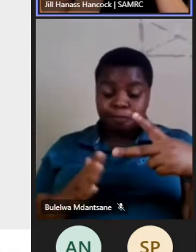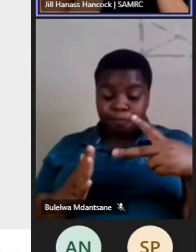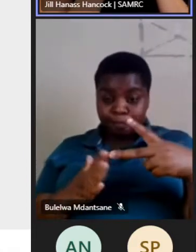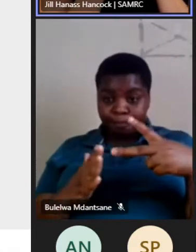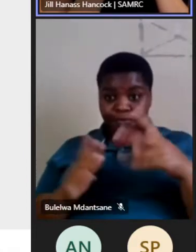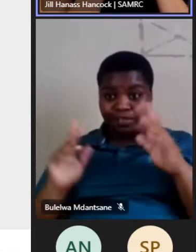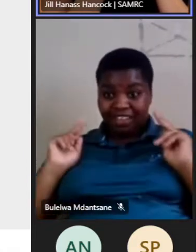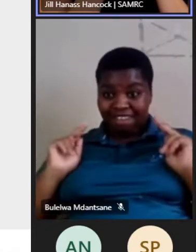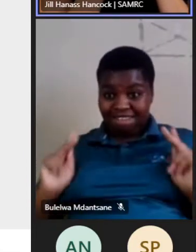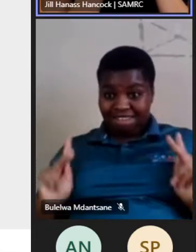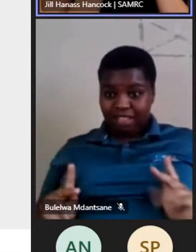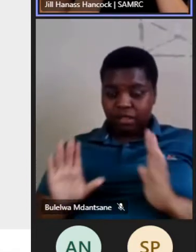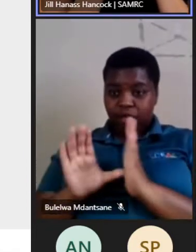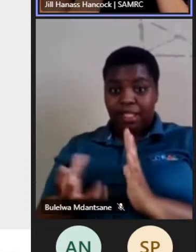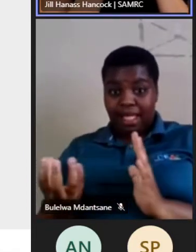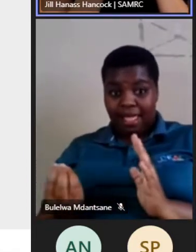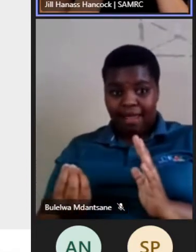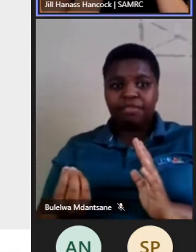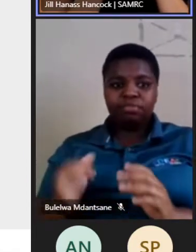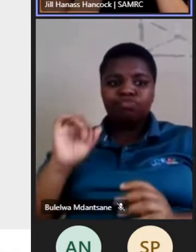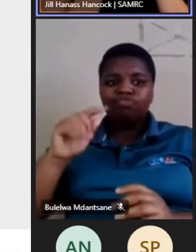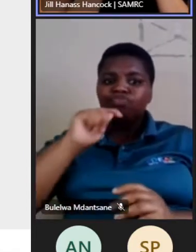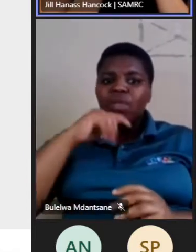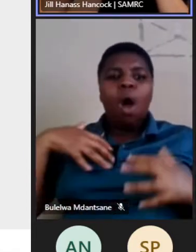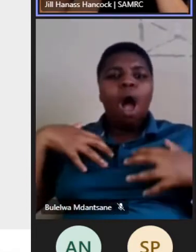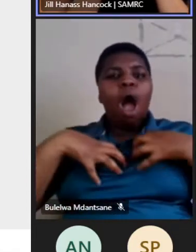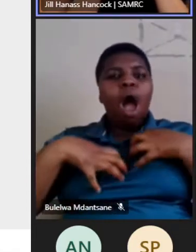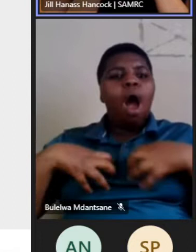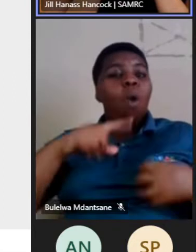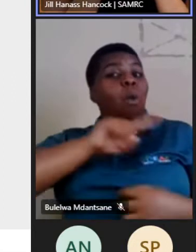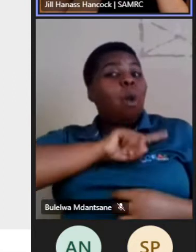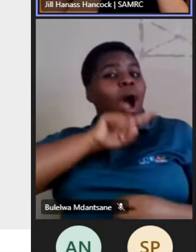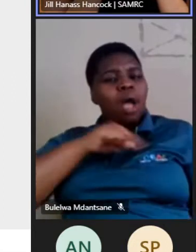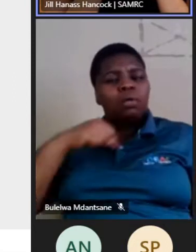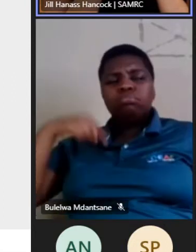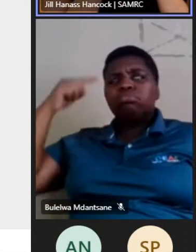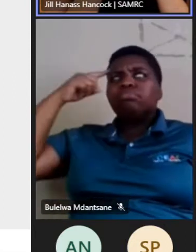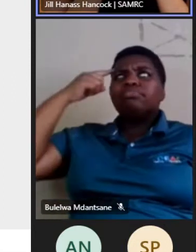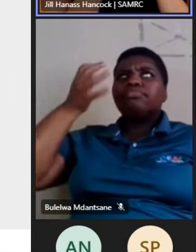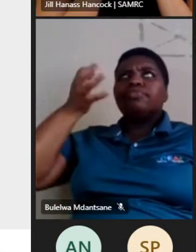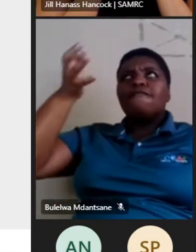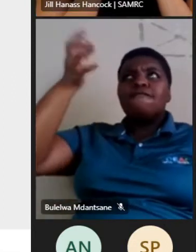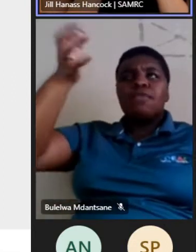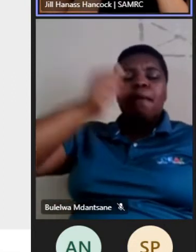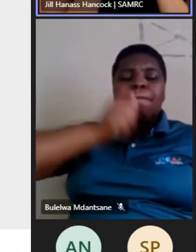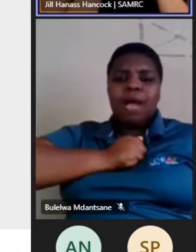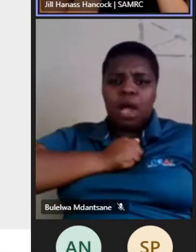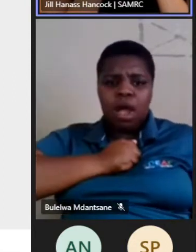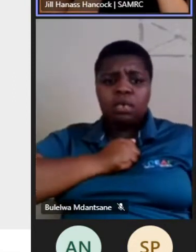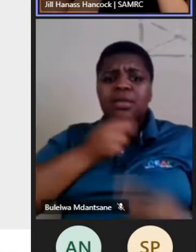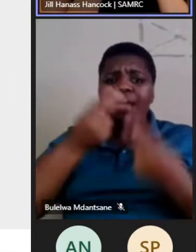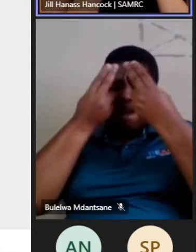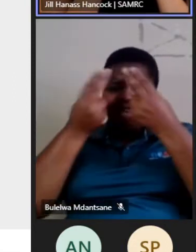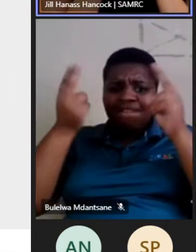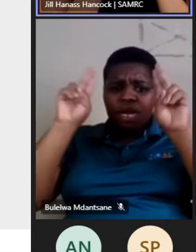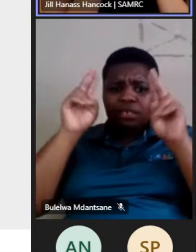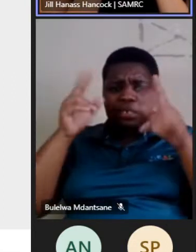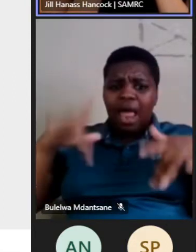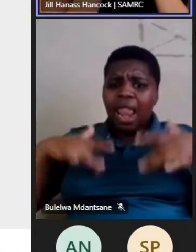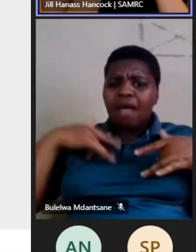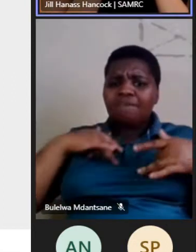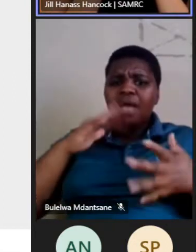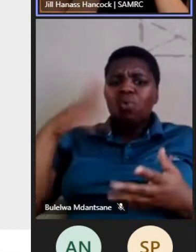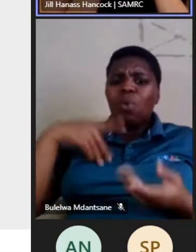disability described, and I was worried about my future because my varsity life before Corona was already a